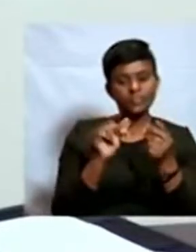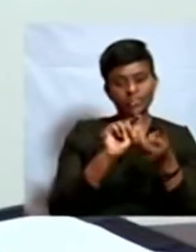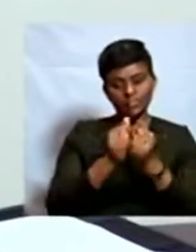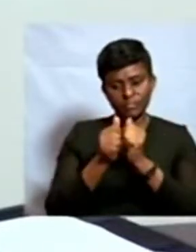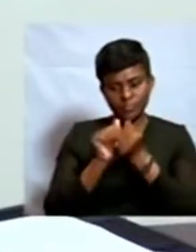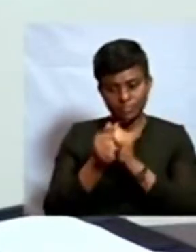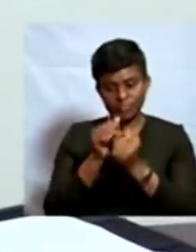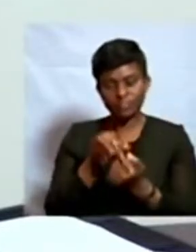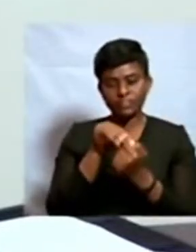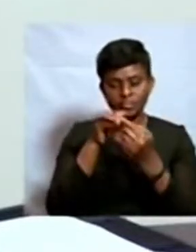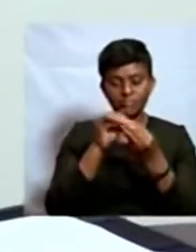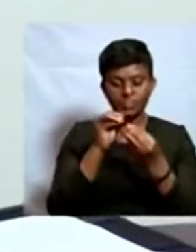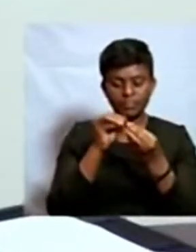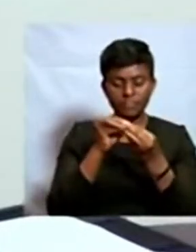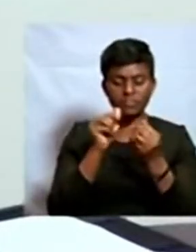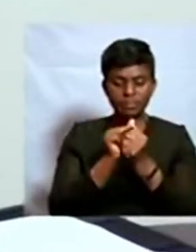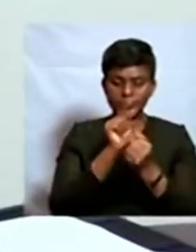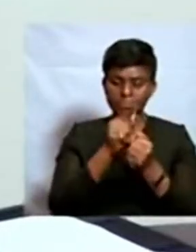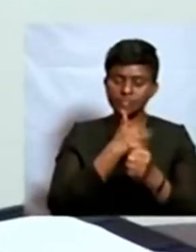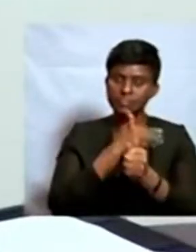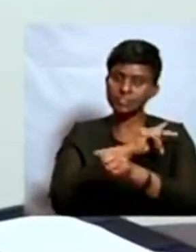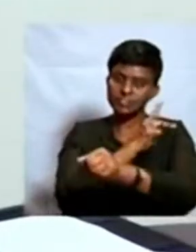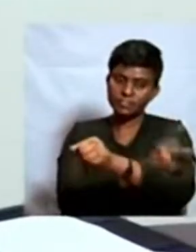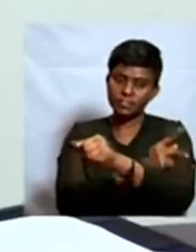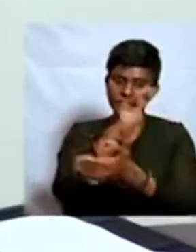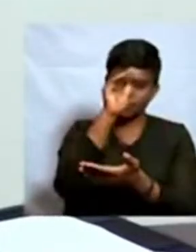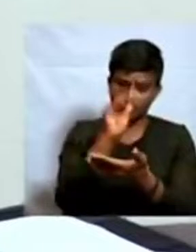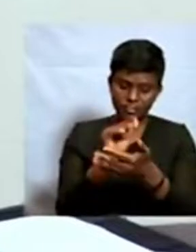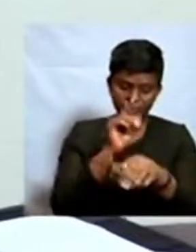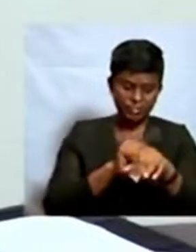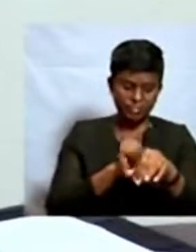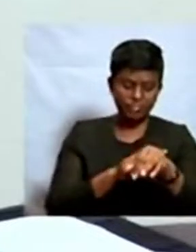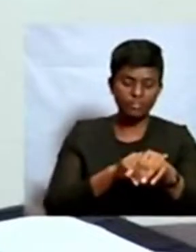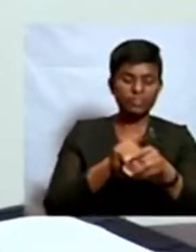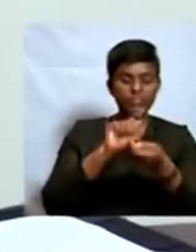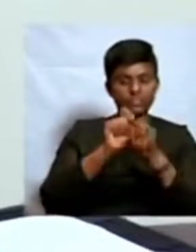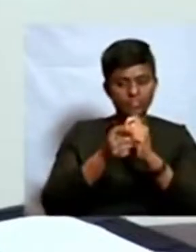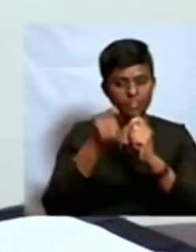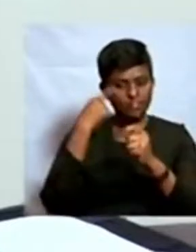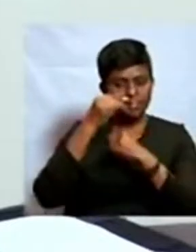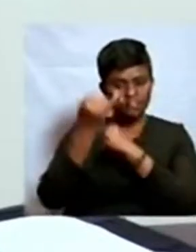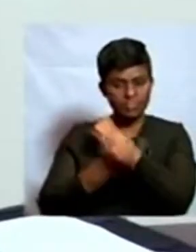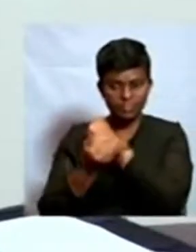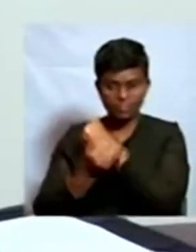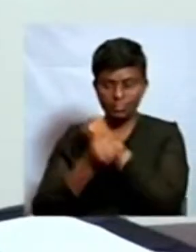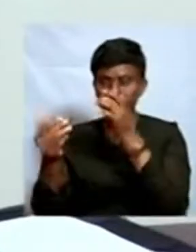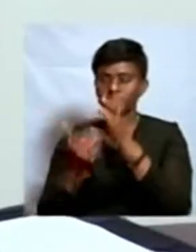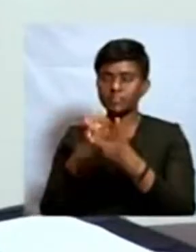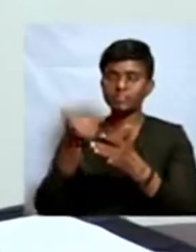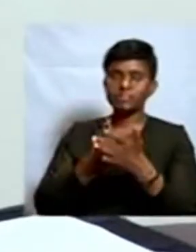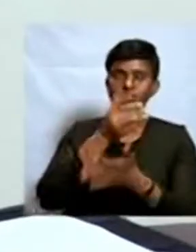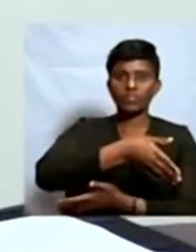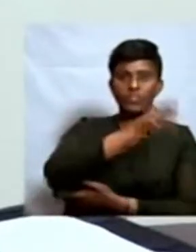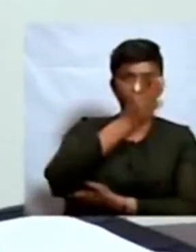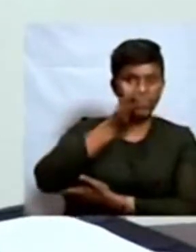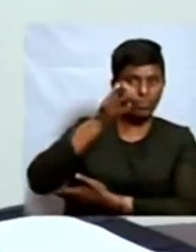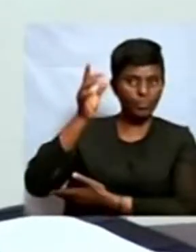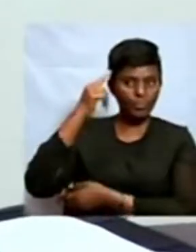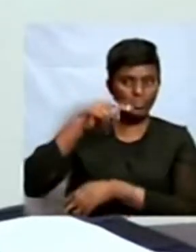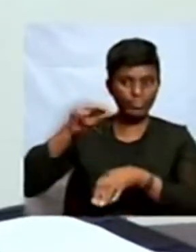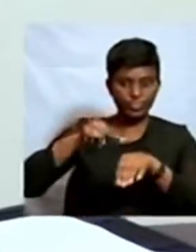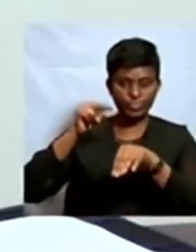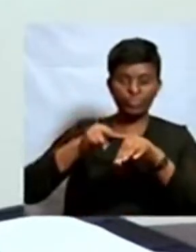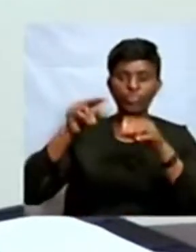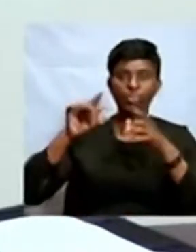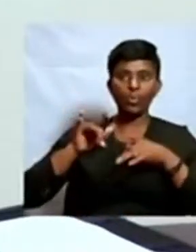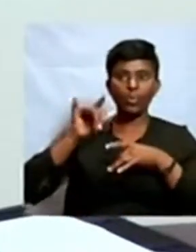amendment, specifically this one, has potential to reduce the turnaround times for introducing new regional routes for the national carrier